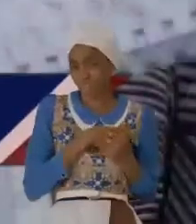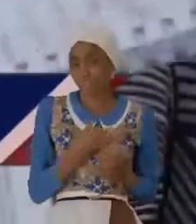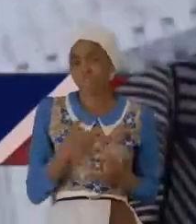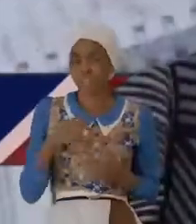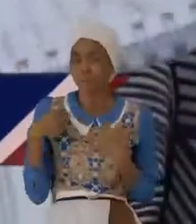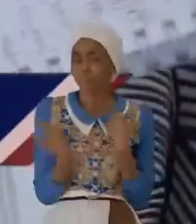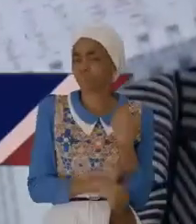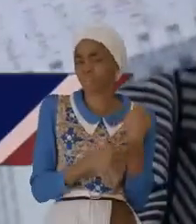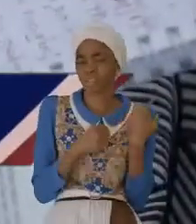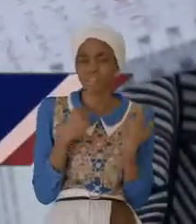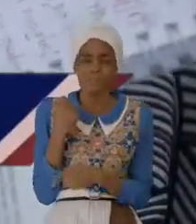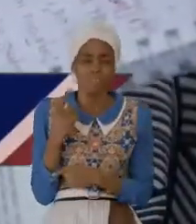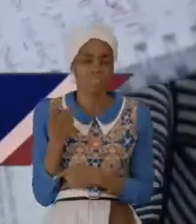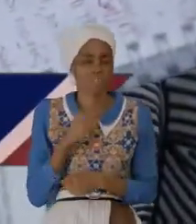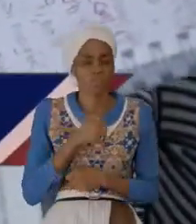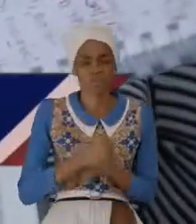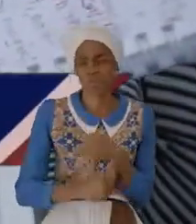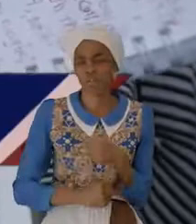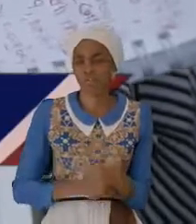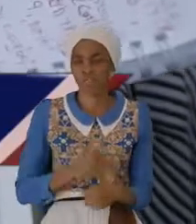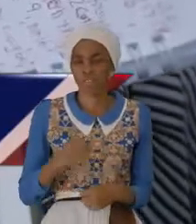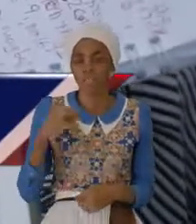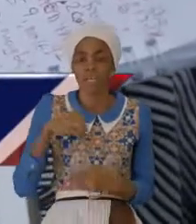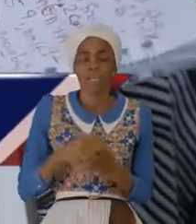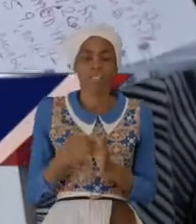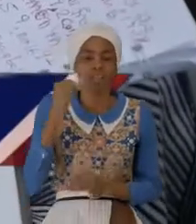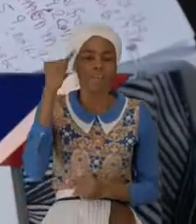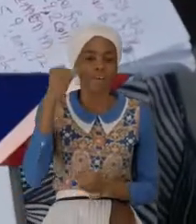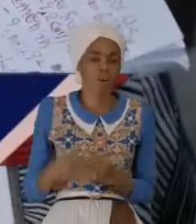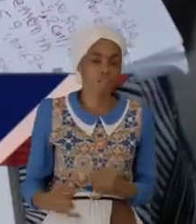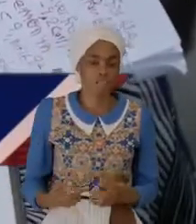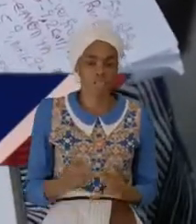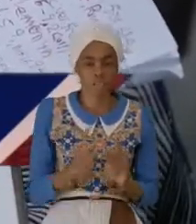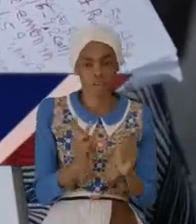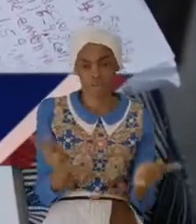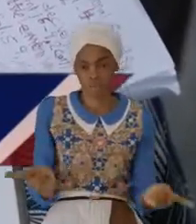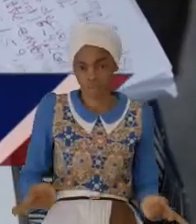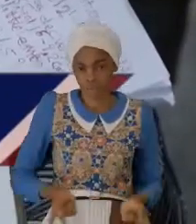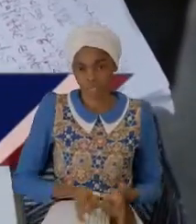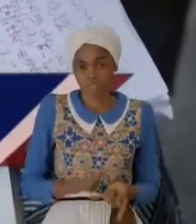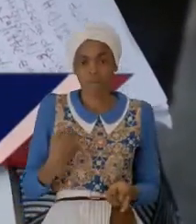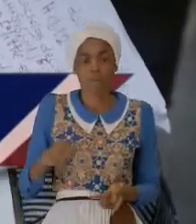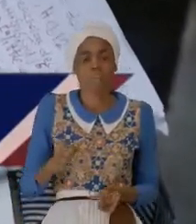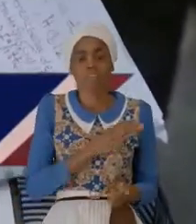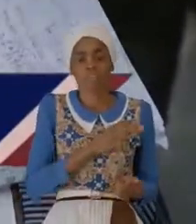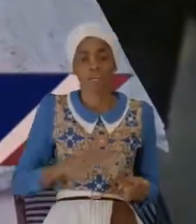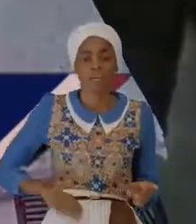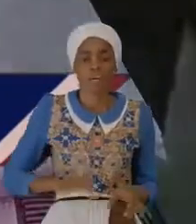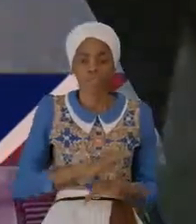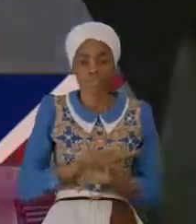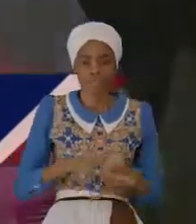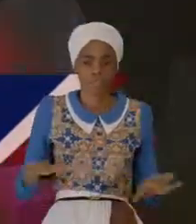punishment the suffering in the final place of the christless